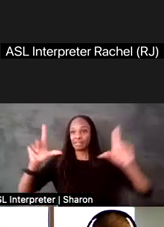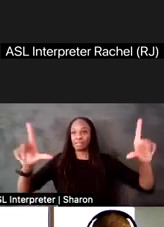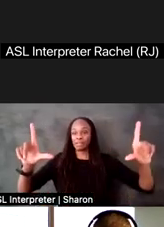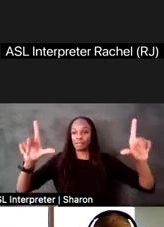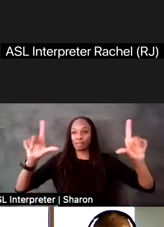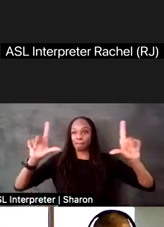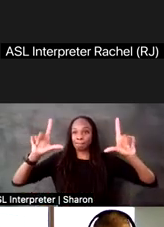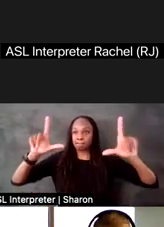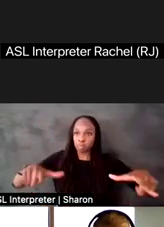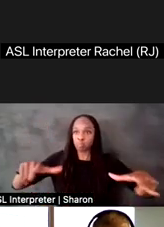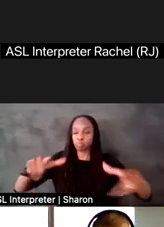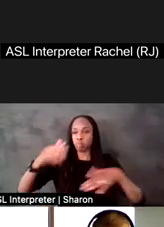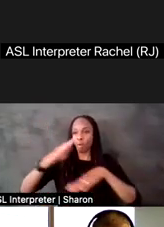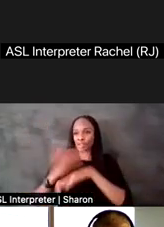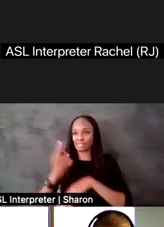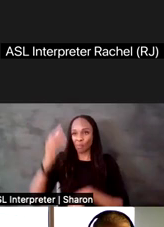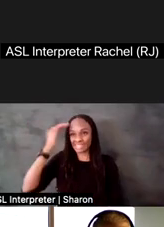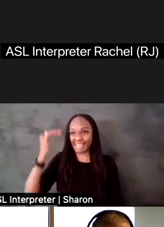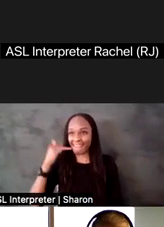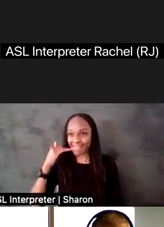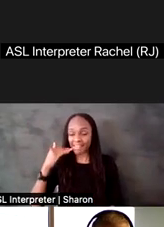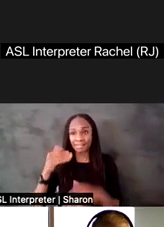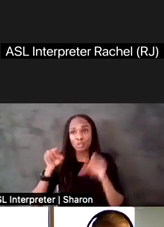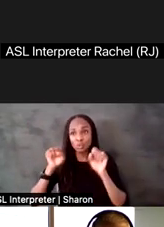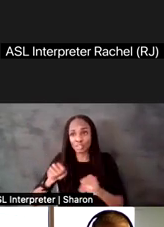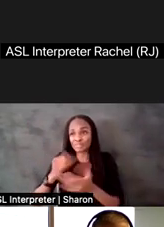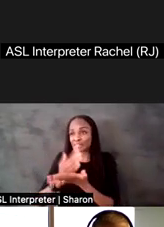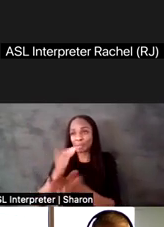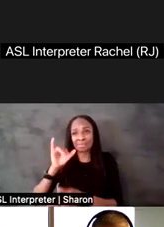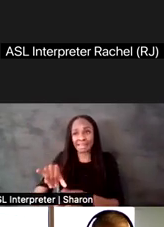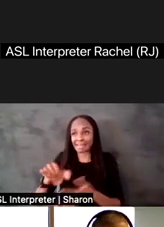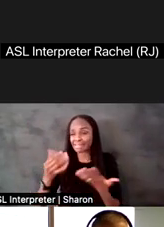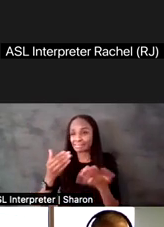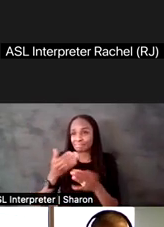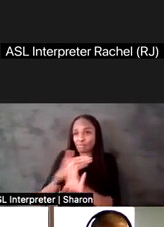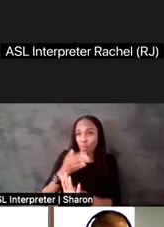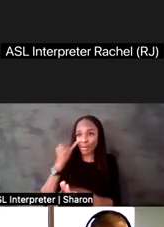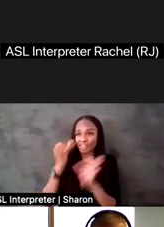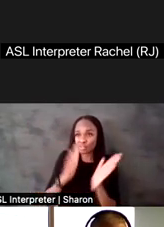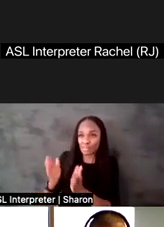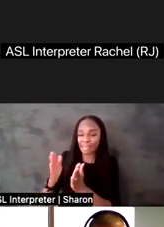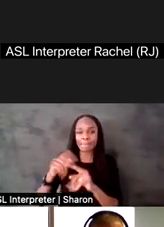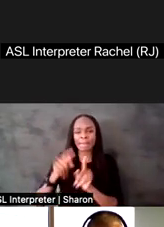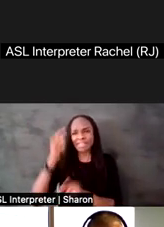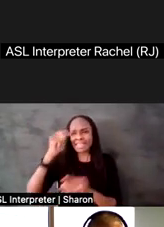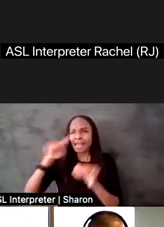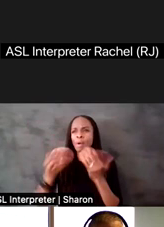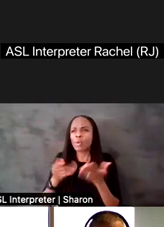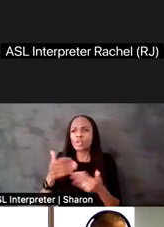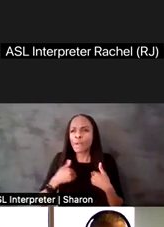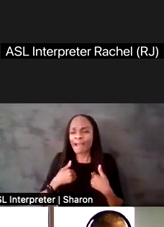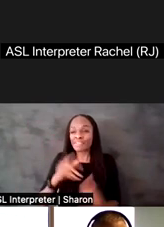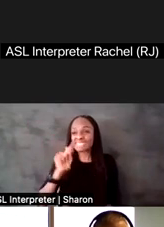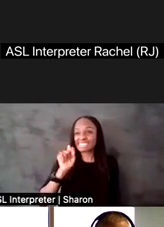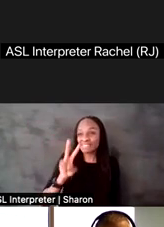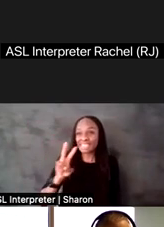head. Could have been prevented. It's just very, very important to consider what you have and be smart. TV, electronics, you see the